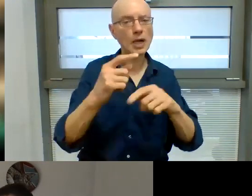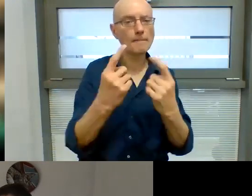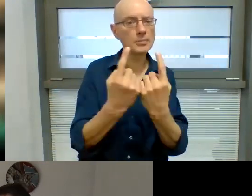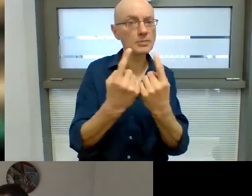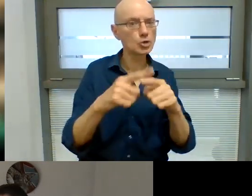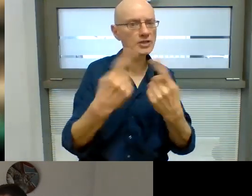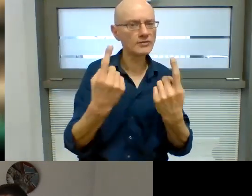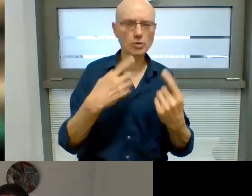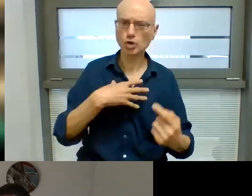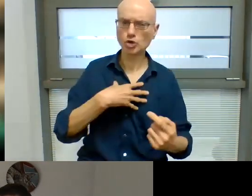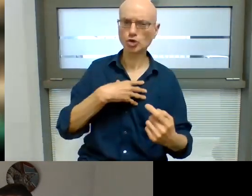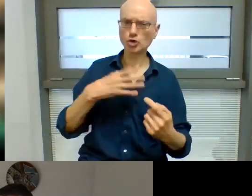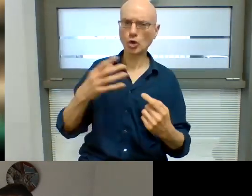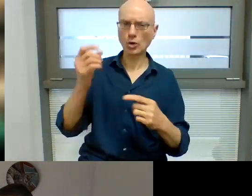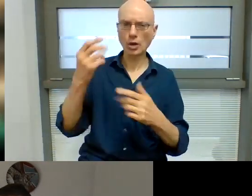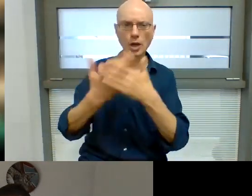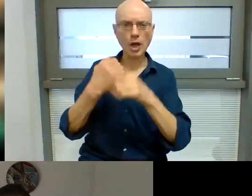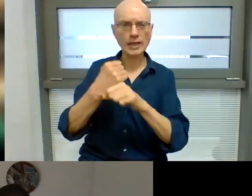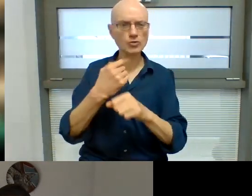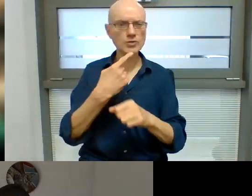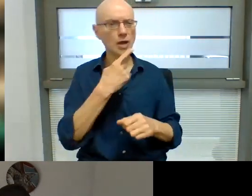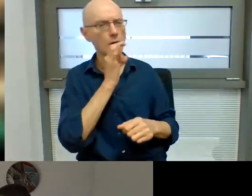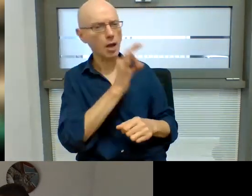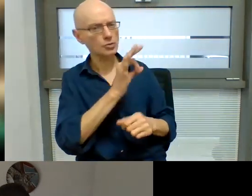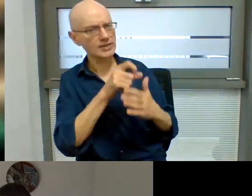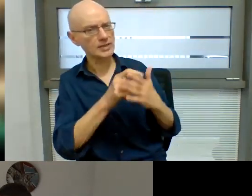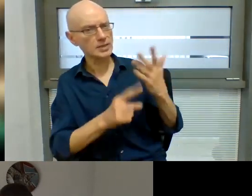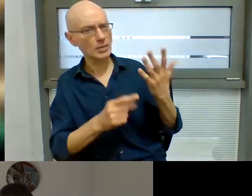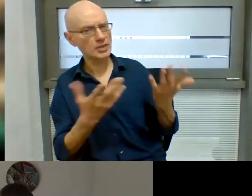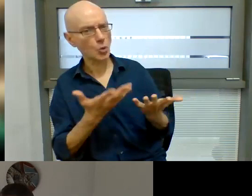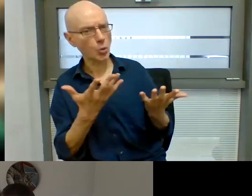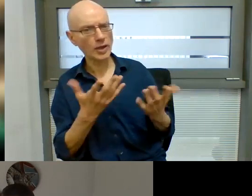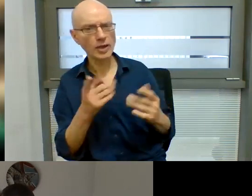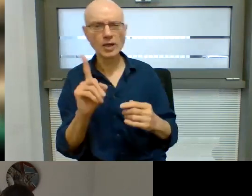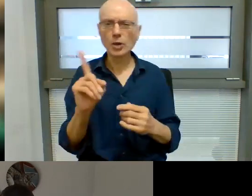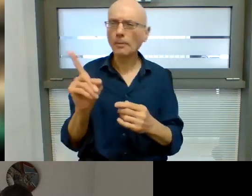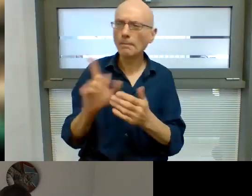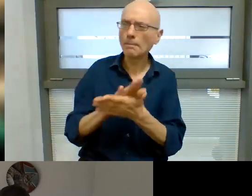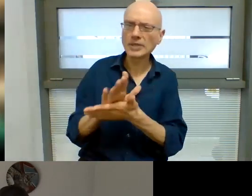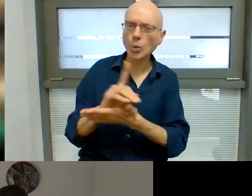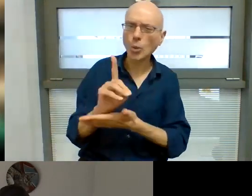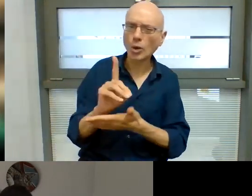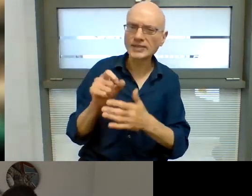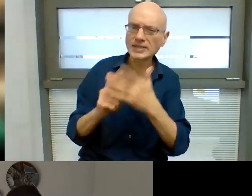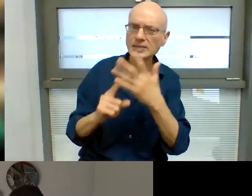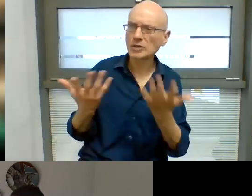for people to say, well, where's the disability? What do you mean? Where's the disability?